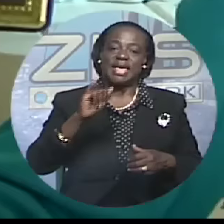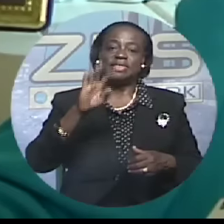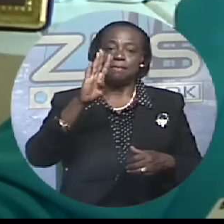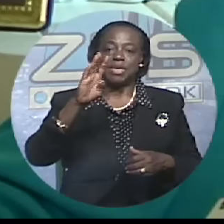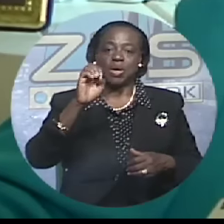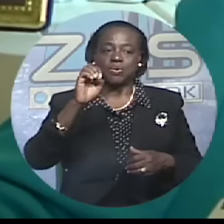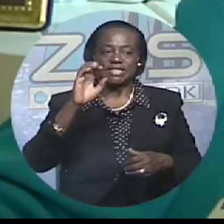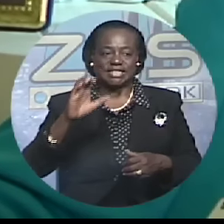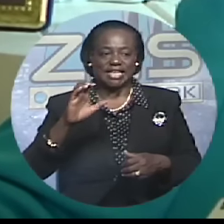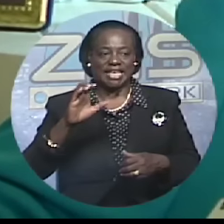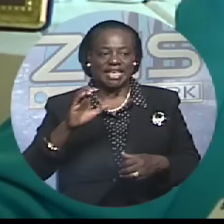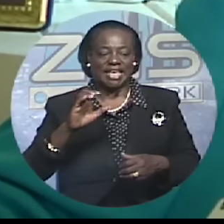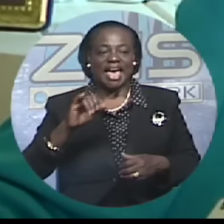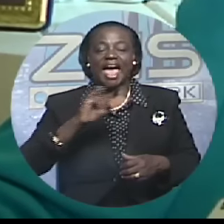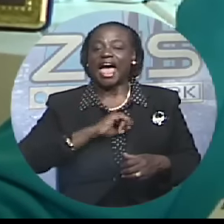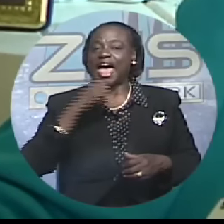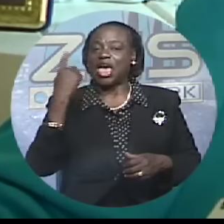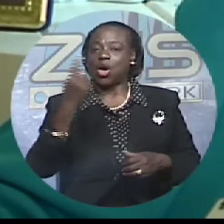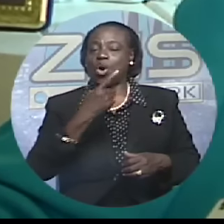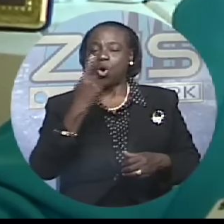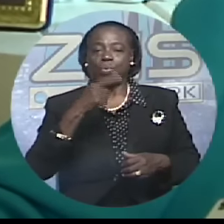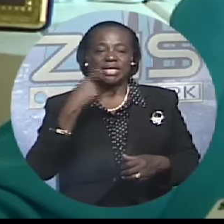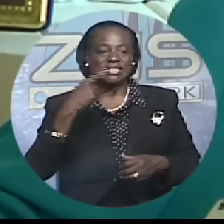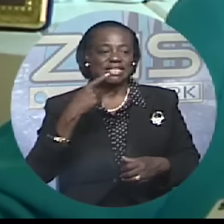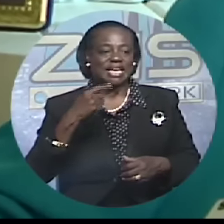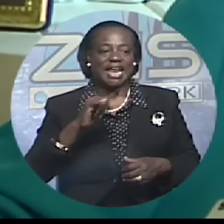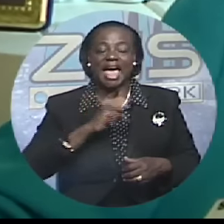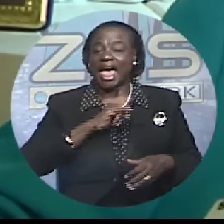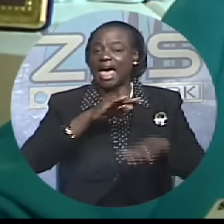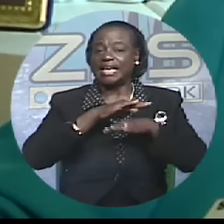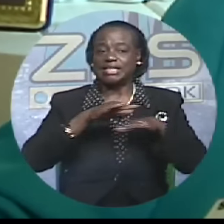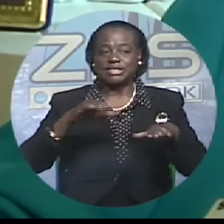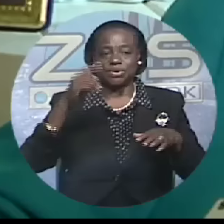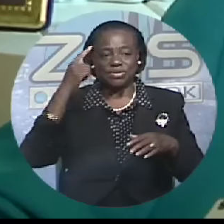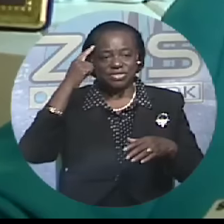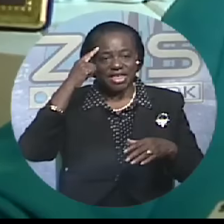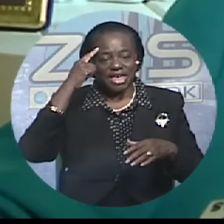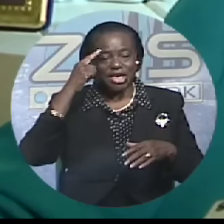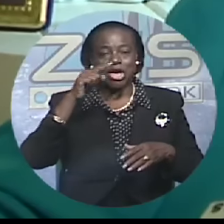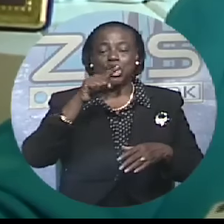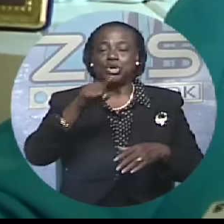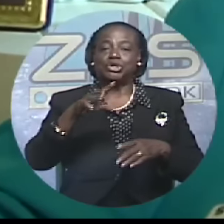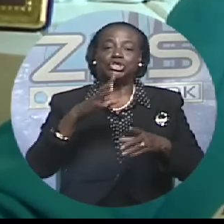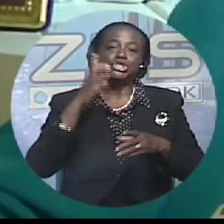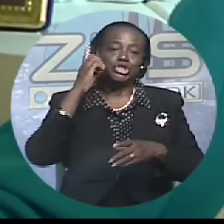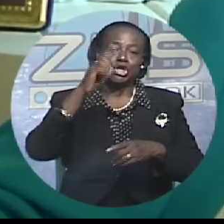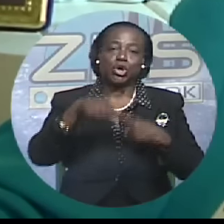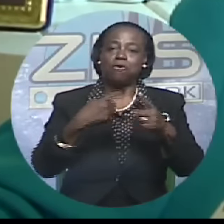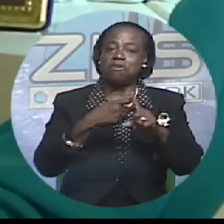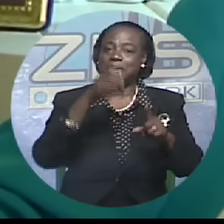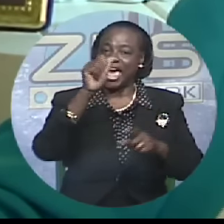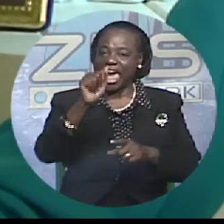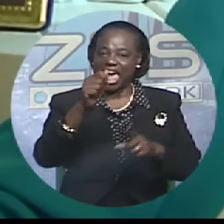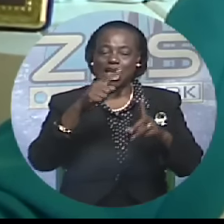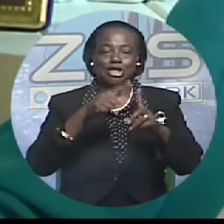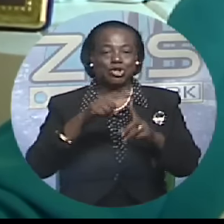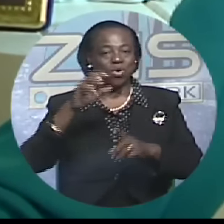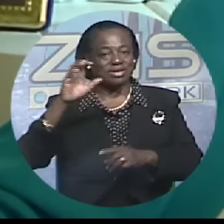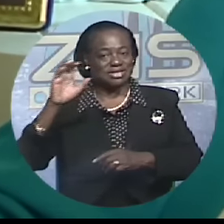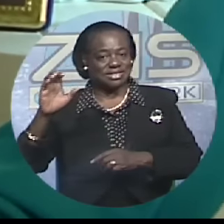athletics. I've always said I don't think you should go from an A to a C. But